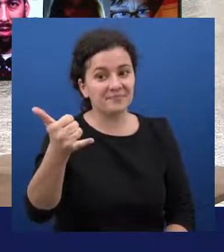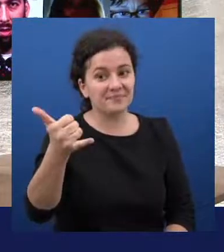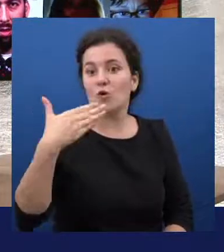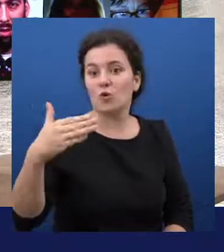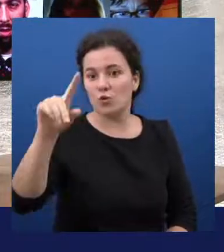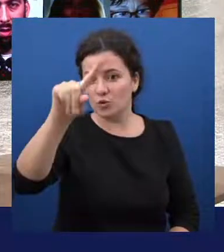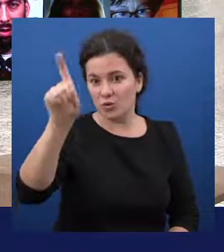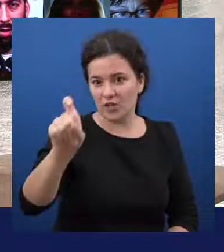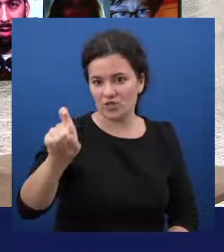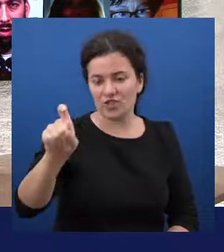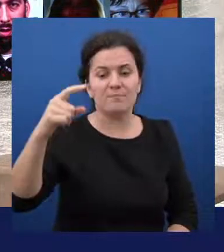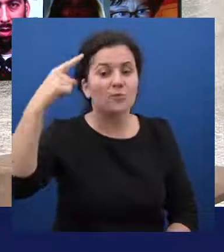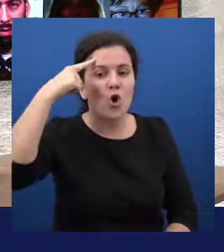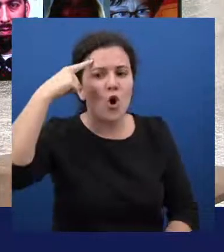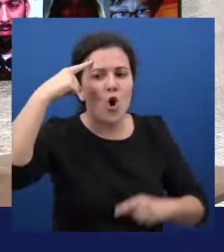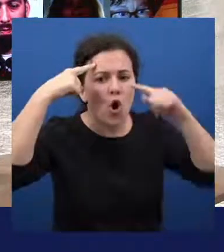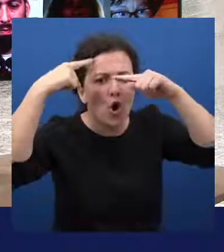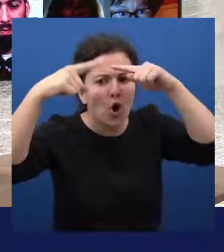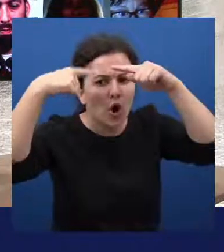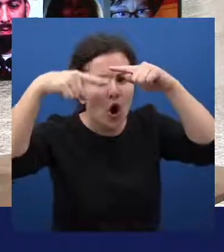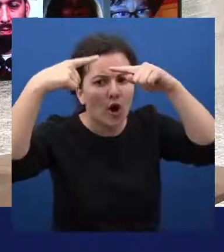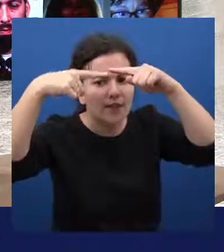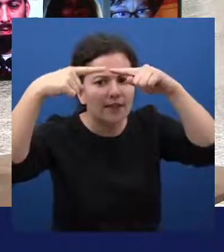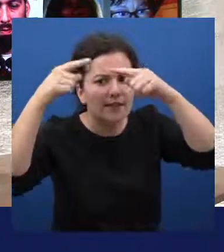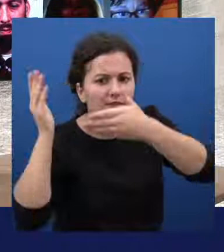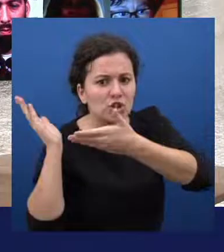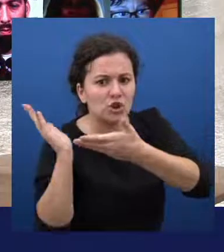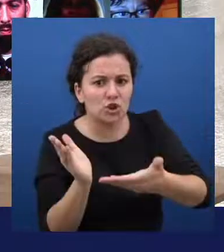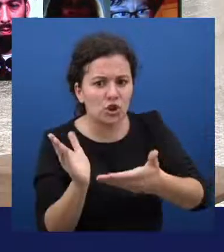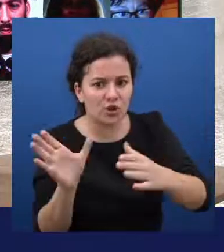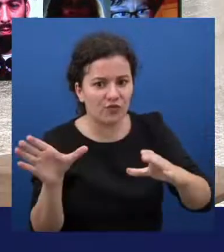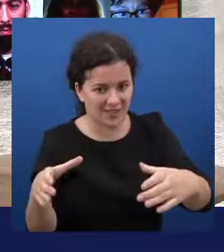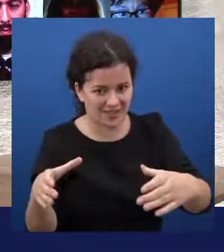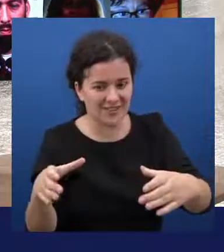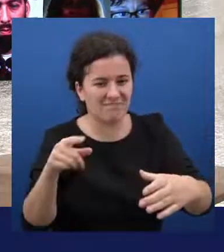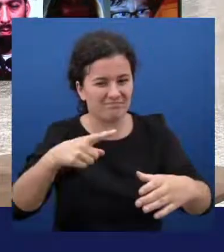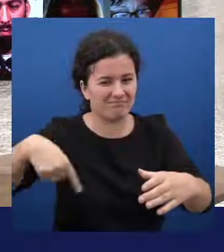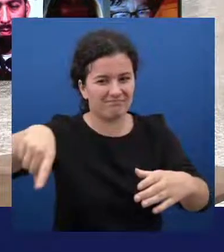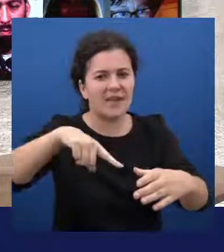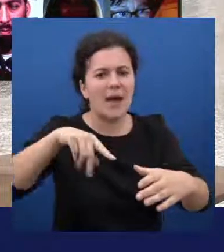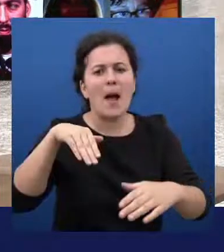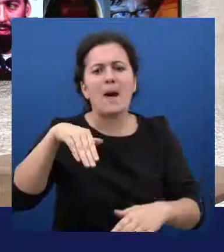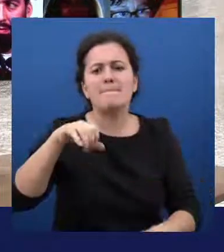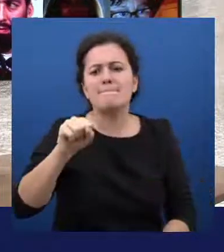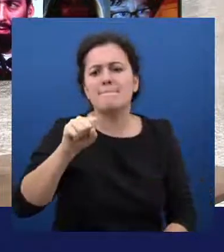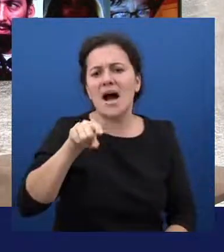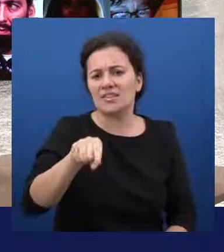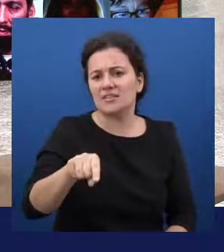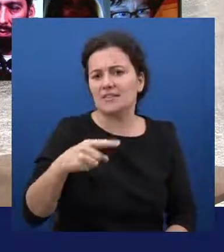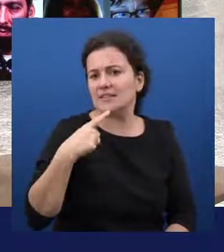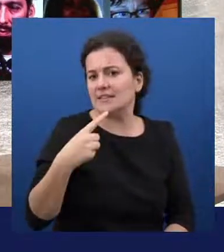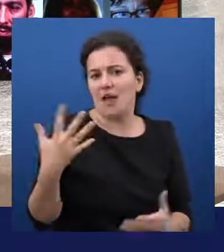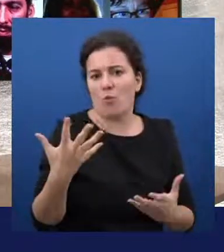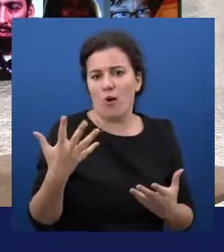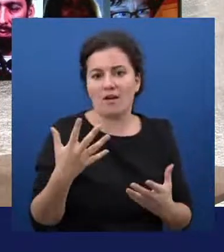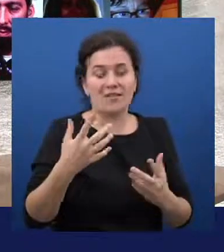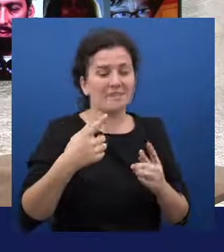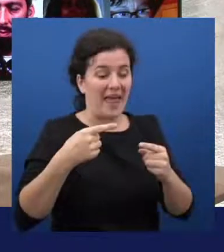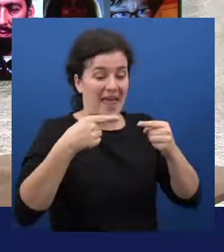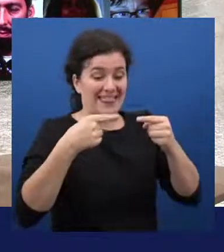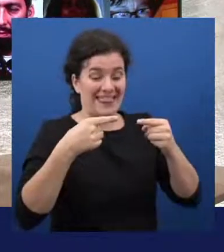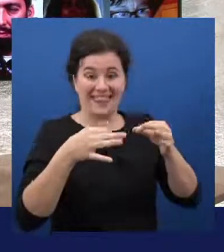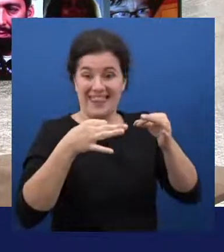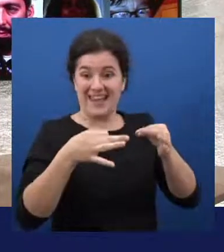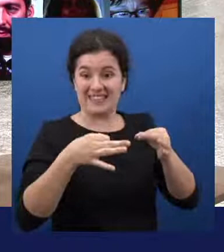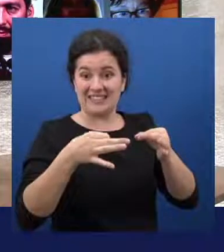services. I think Microsoft started talking about a decision category only last year,